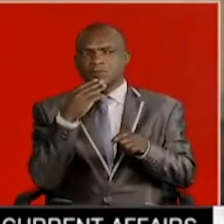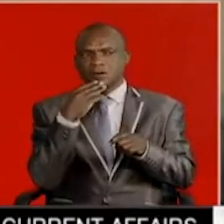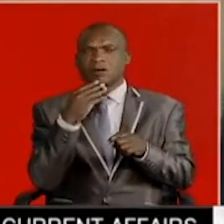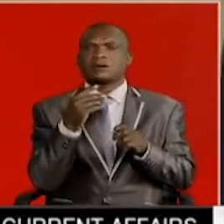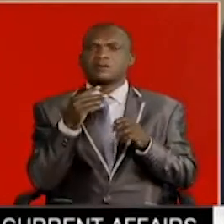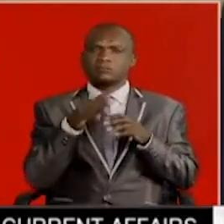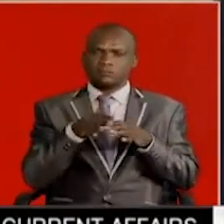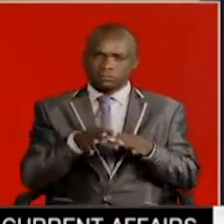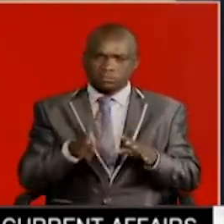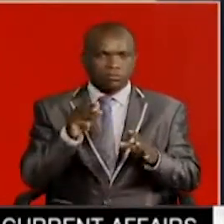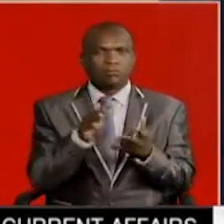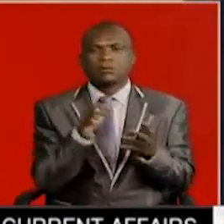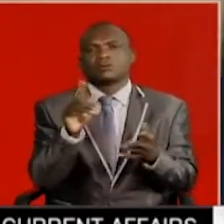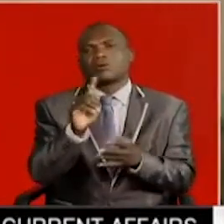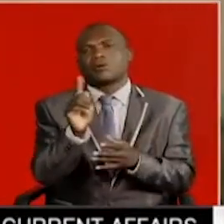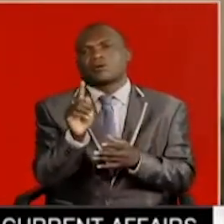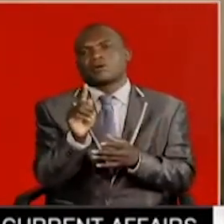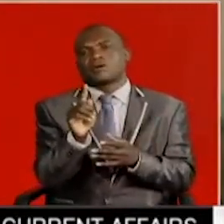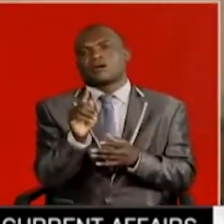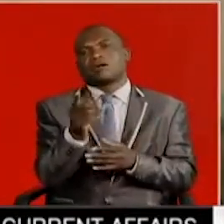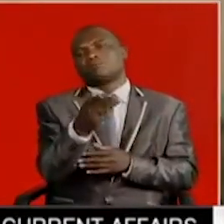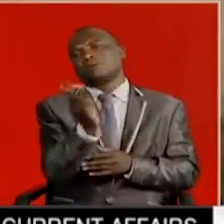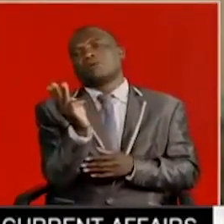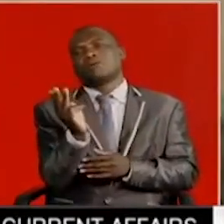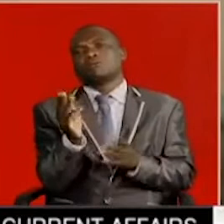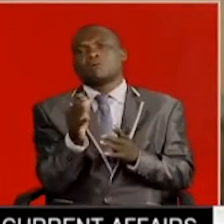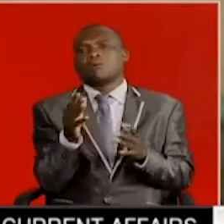problems to the generality of our people.